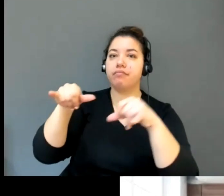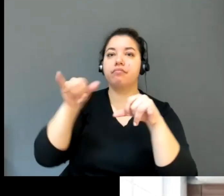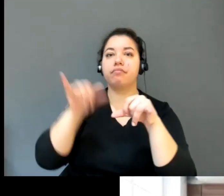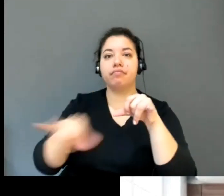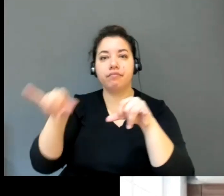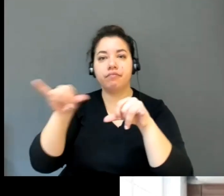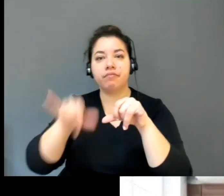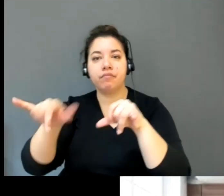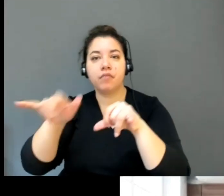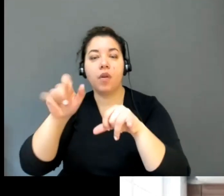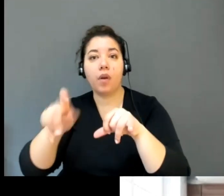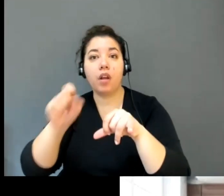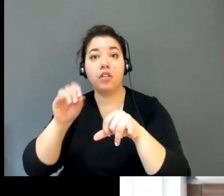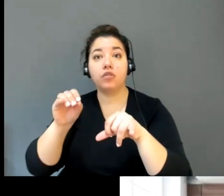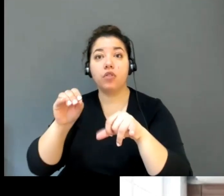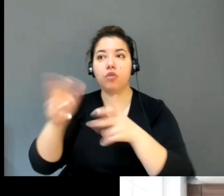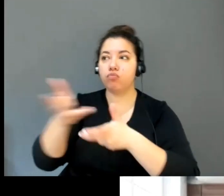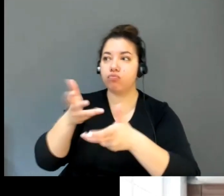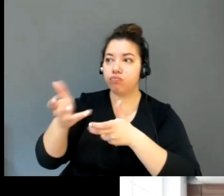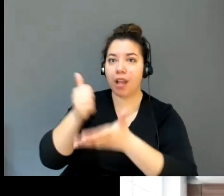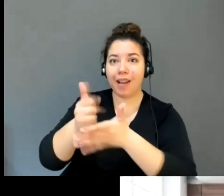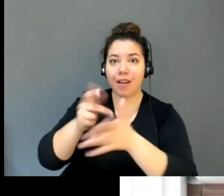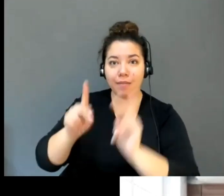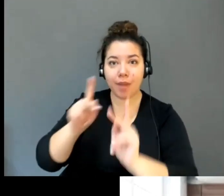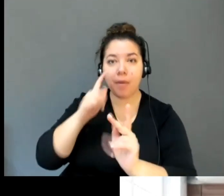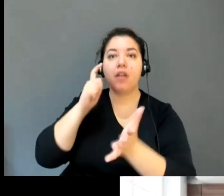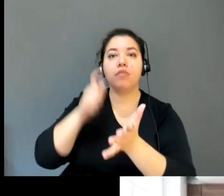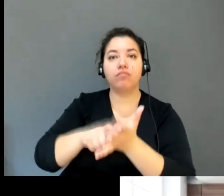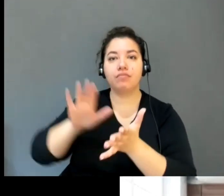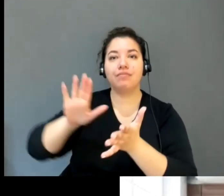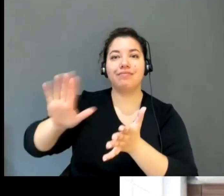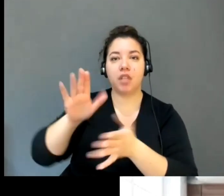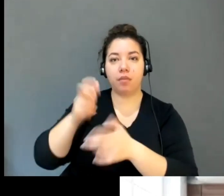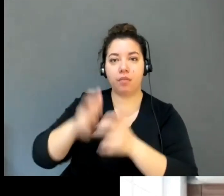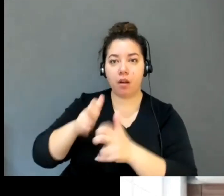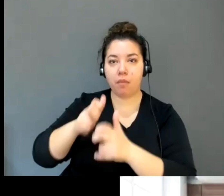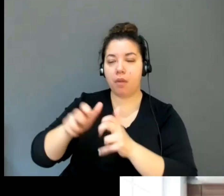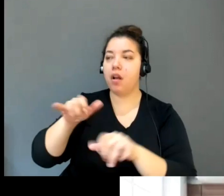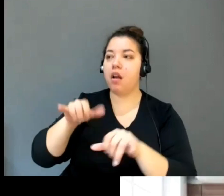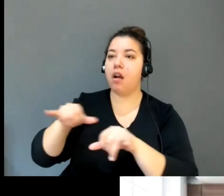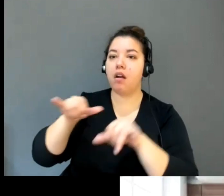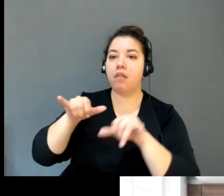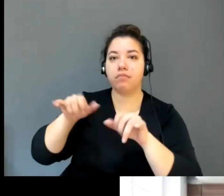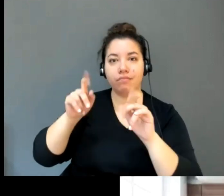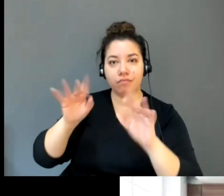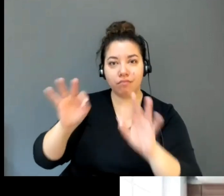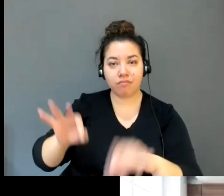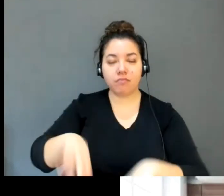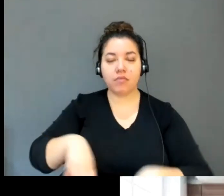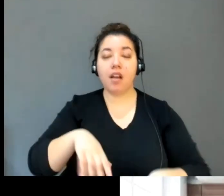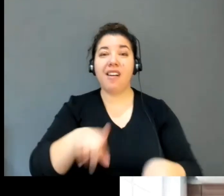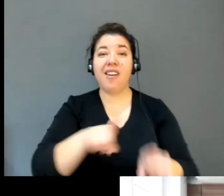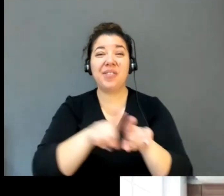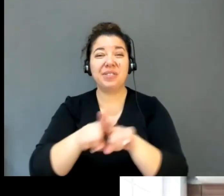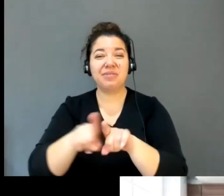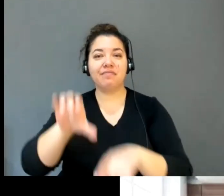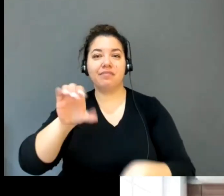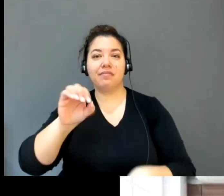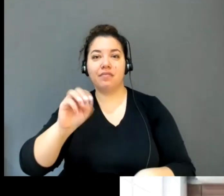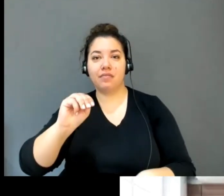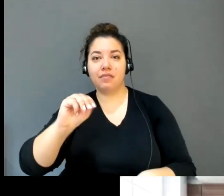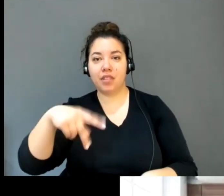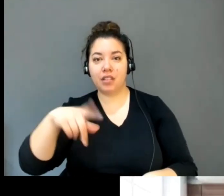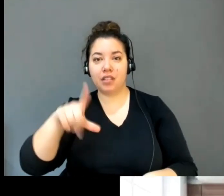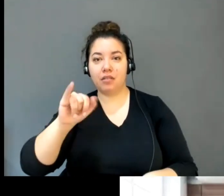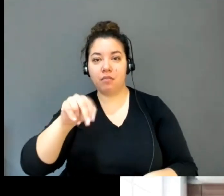problems are. Another way is through compliance, and compliance is a very hot topic right now in